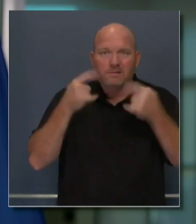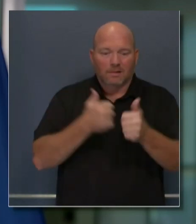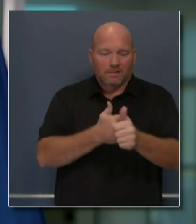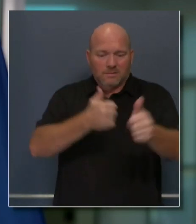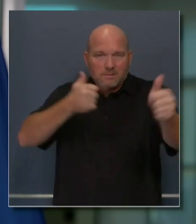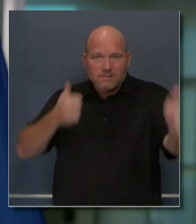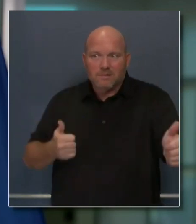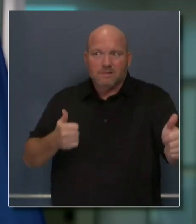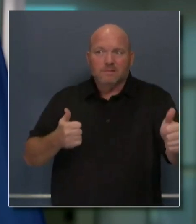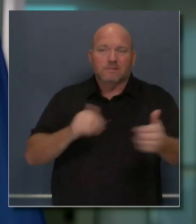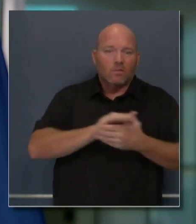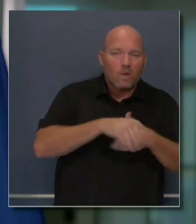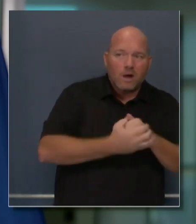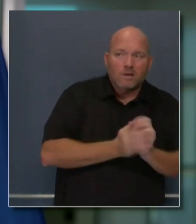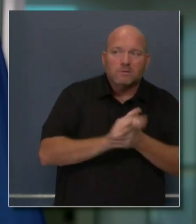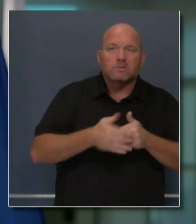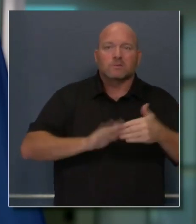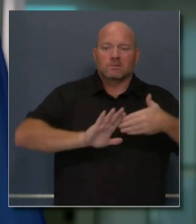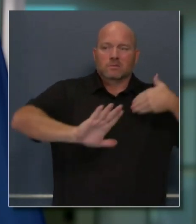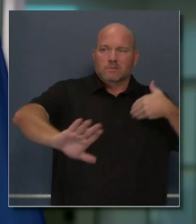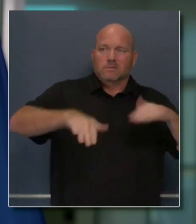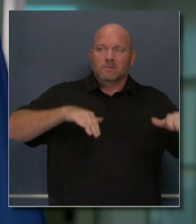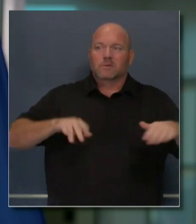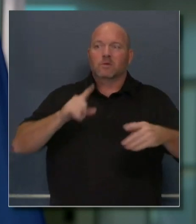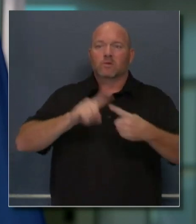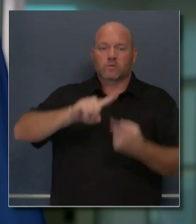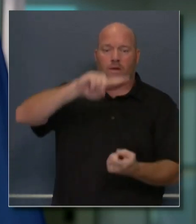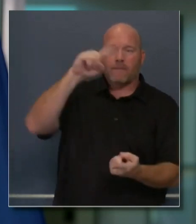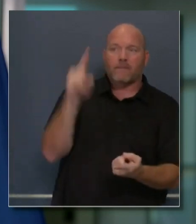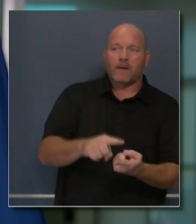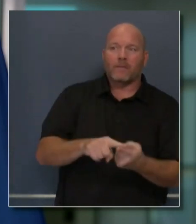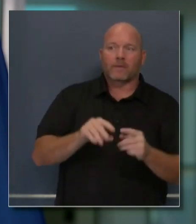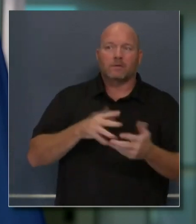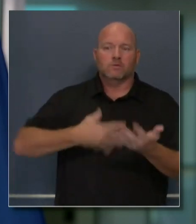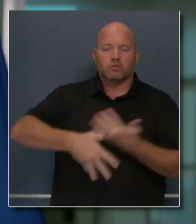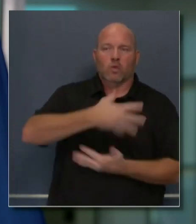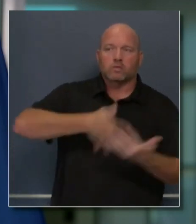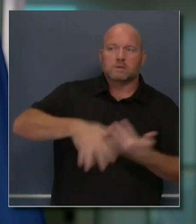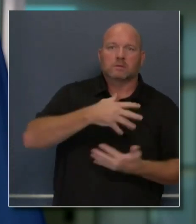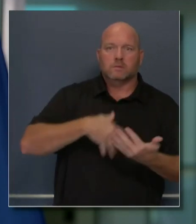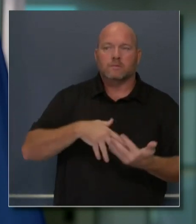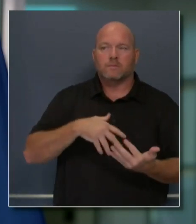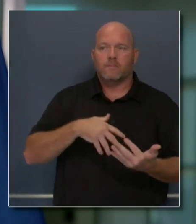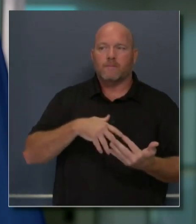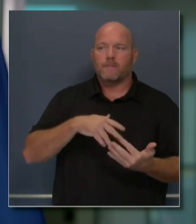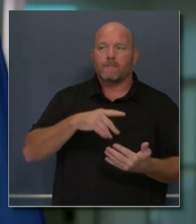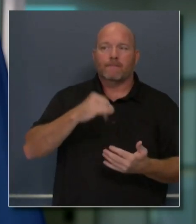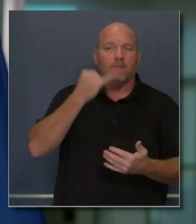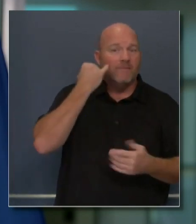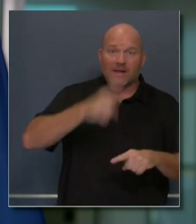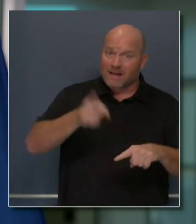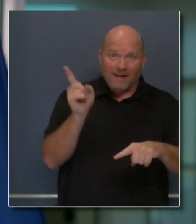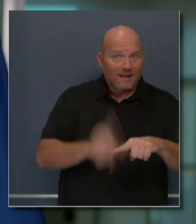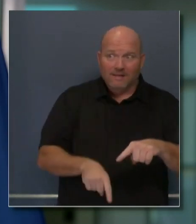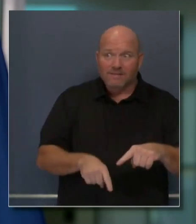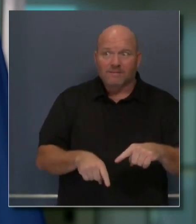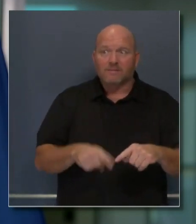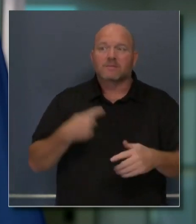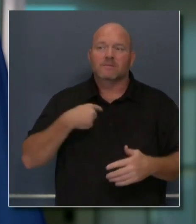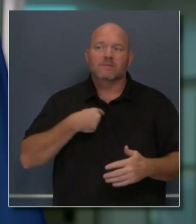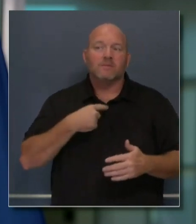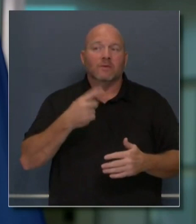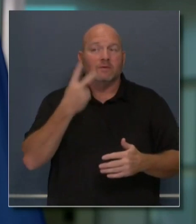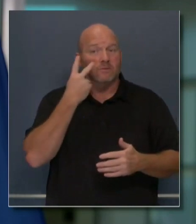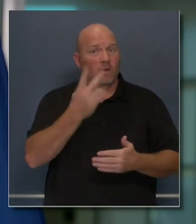physically distance and to minimize the mixing outside of their key cohorts. If that's not the case, and we saw some images last